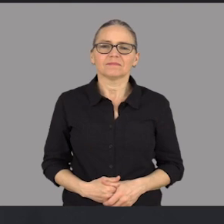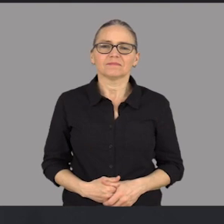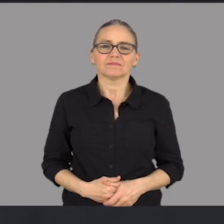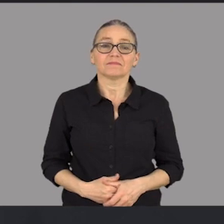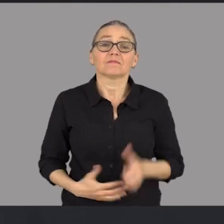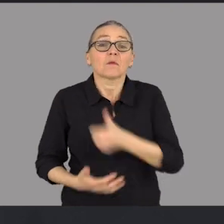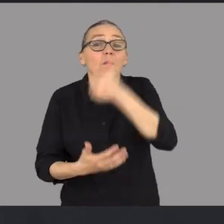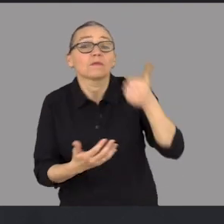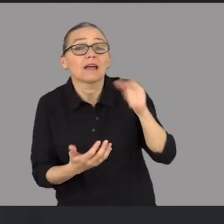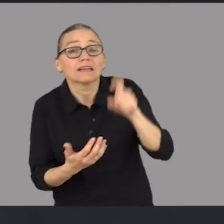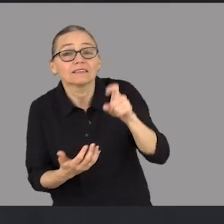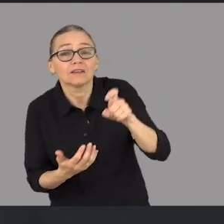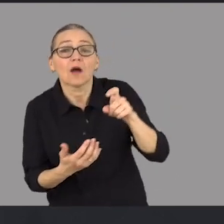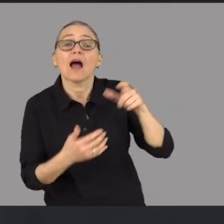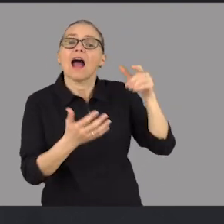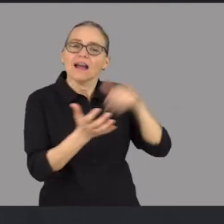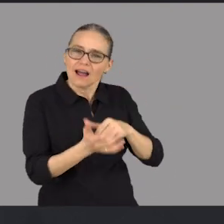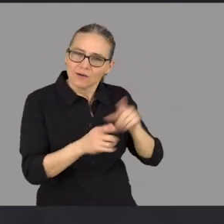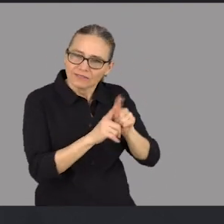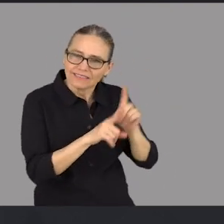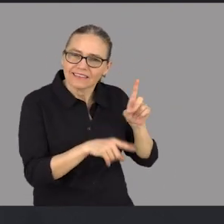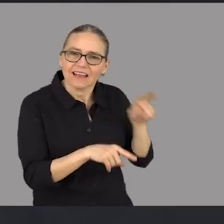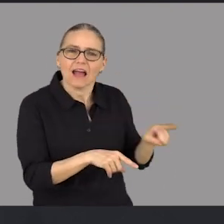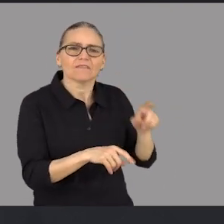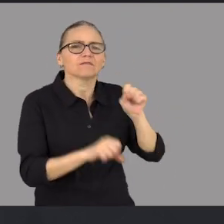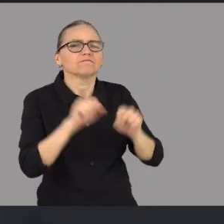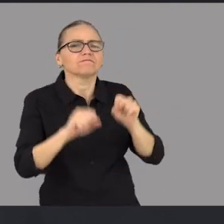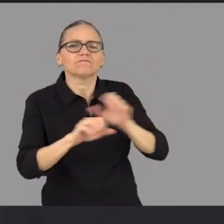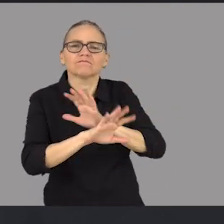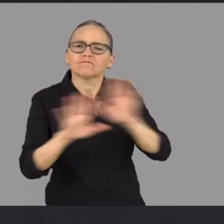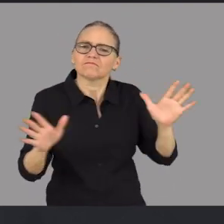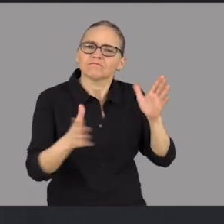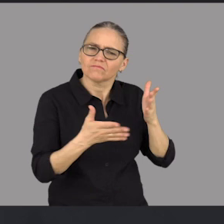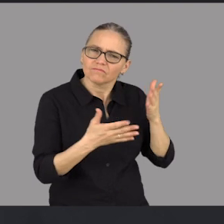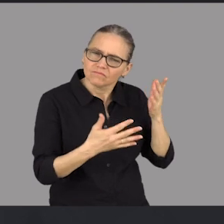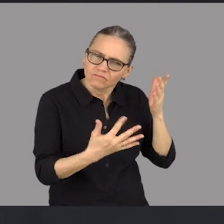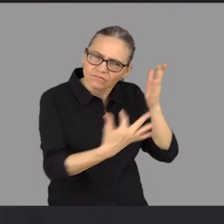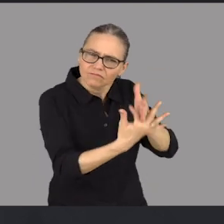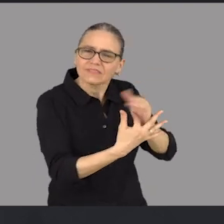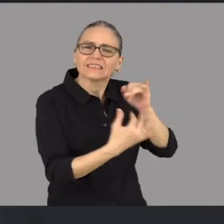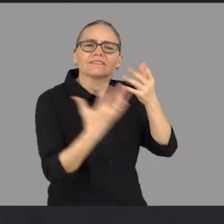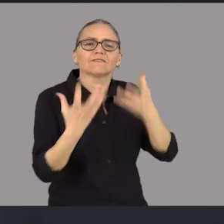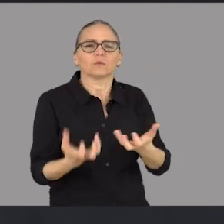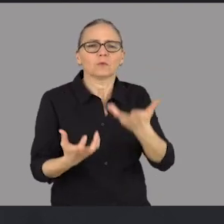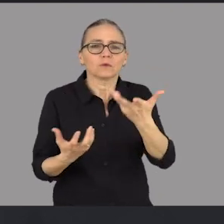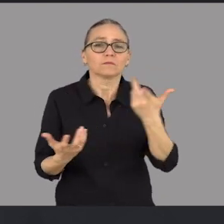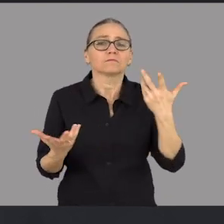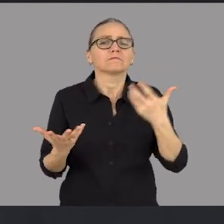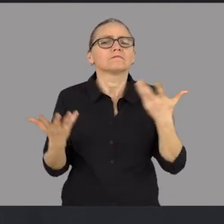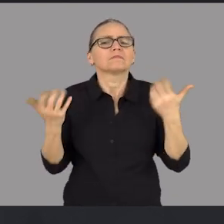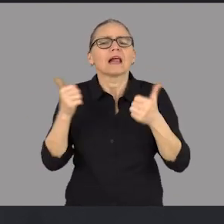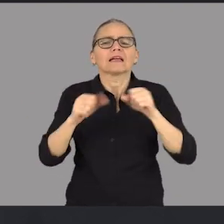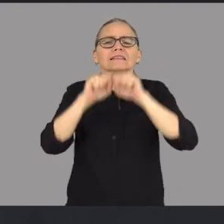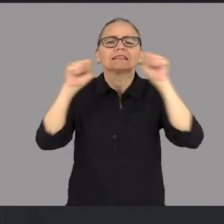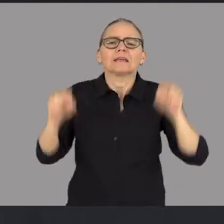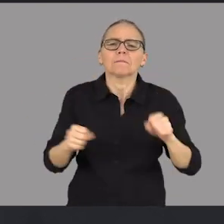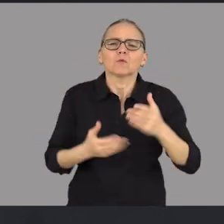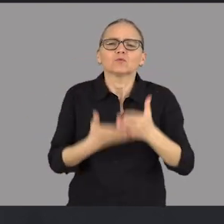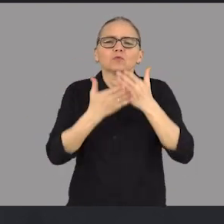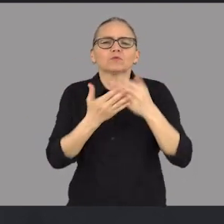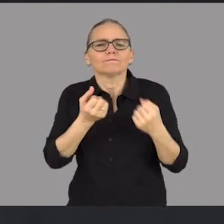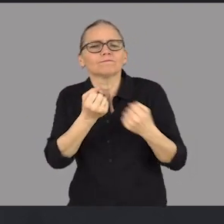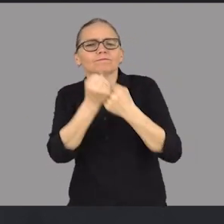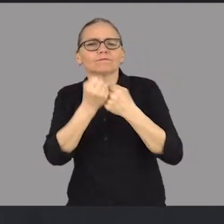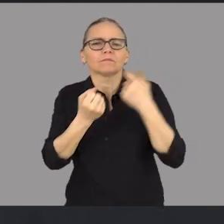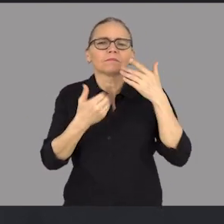Another question. Again, Dave, you're welcome to chime in with any thoughts there. What support systems or resources are in place